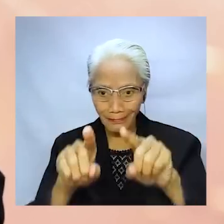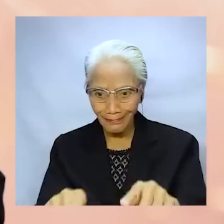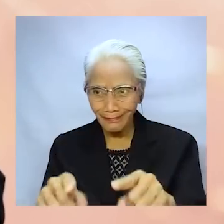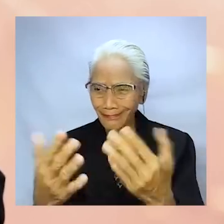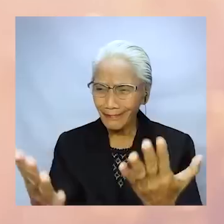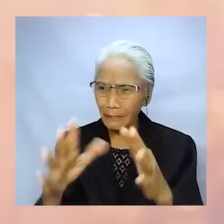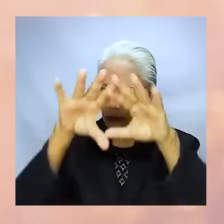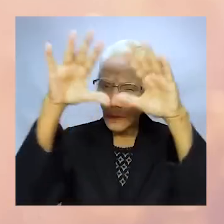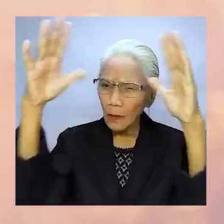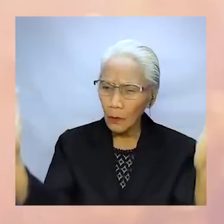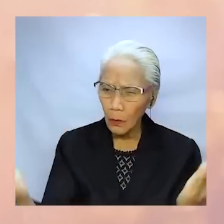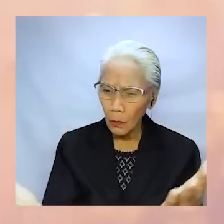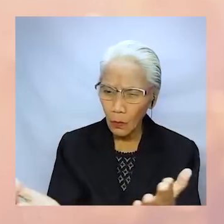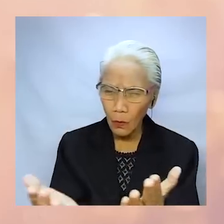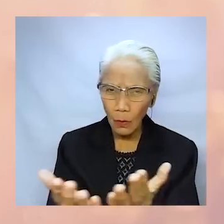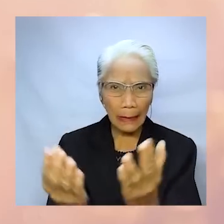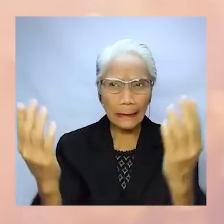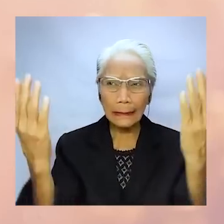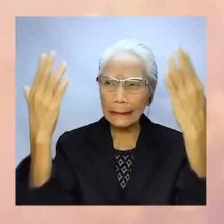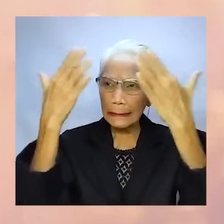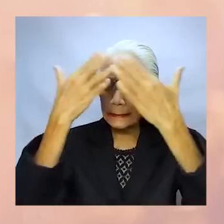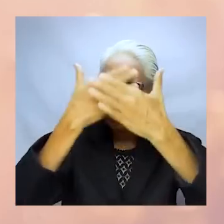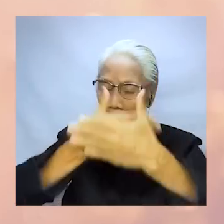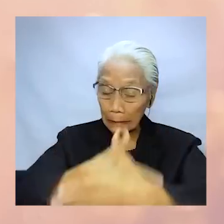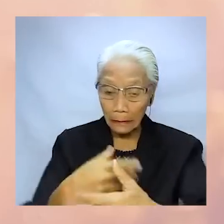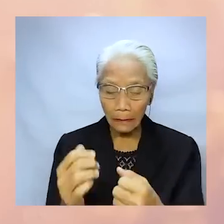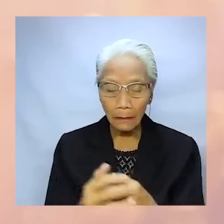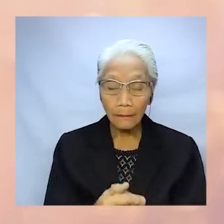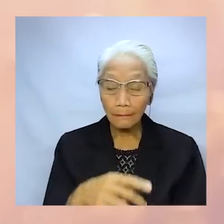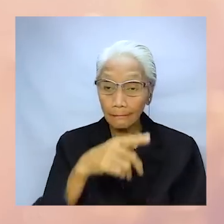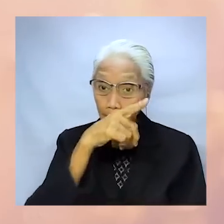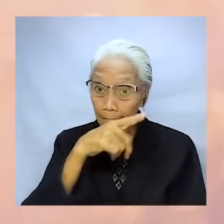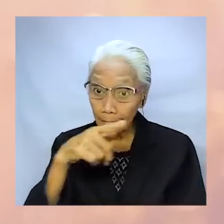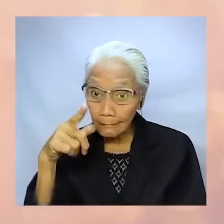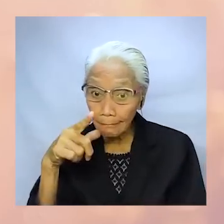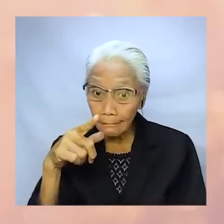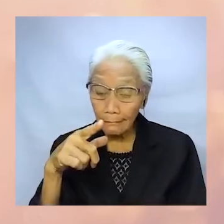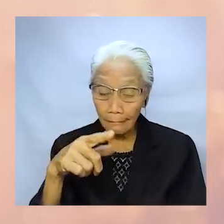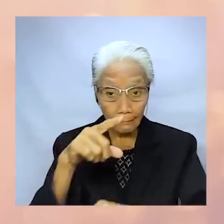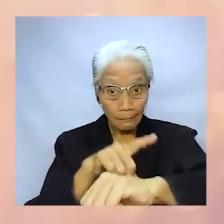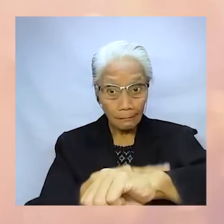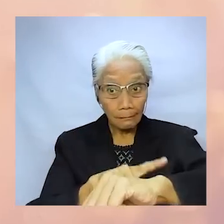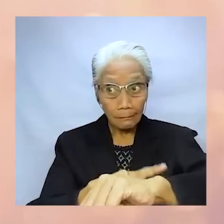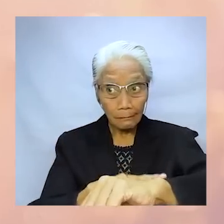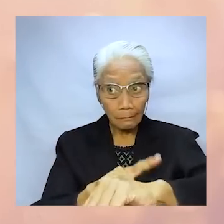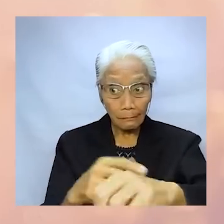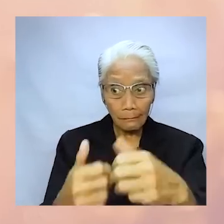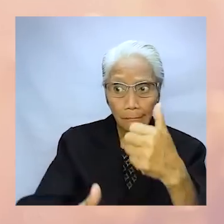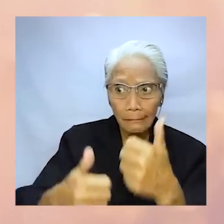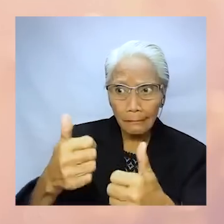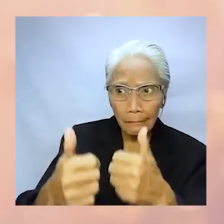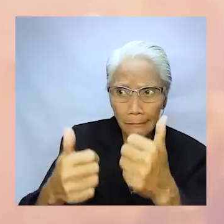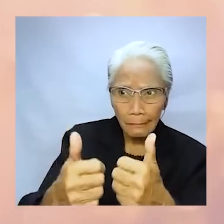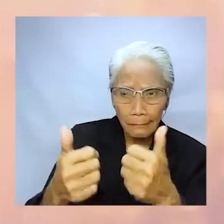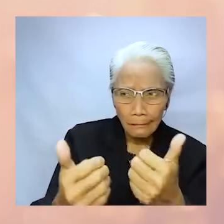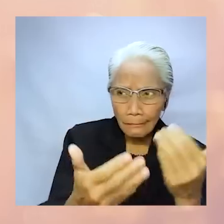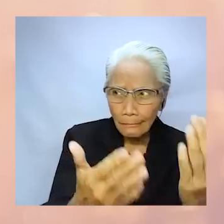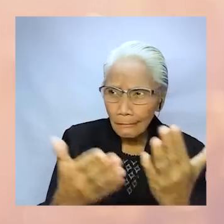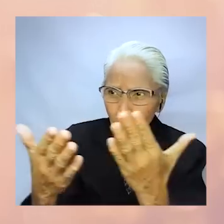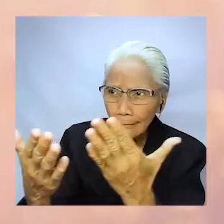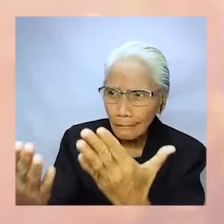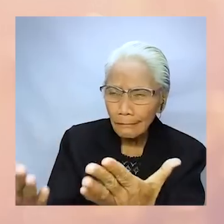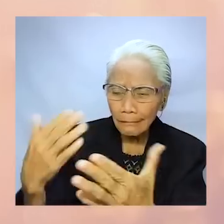darkness. The Lenten season, which brings us closer to the darkness of Jesus' passion and